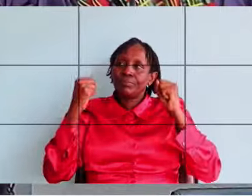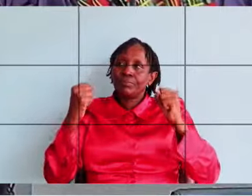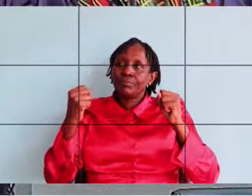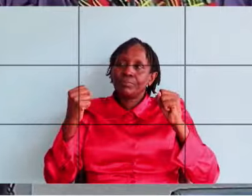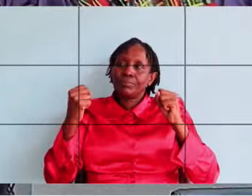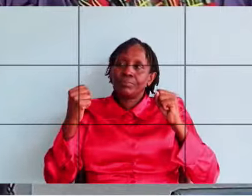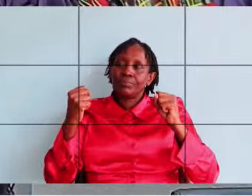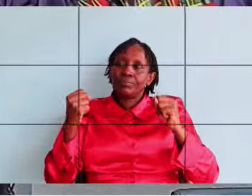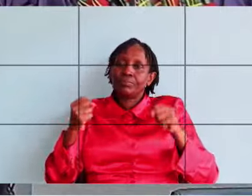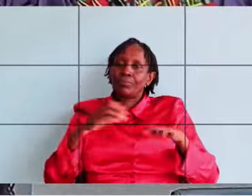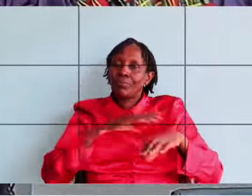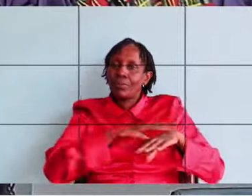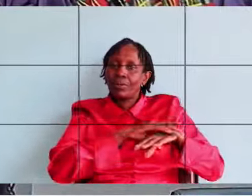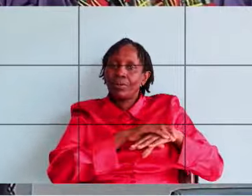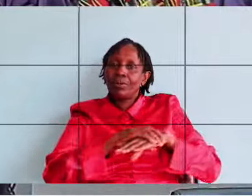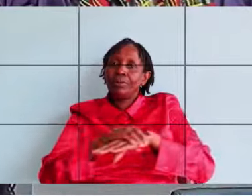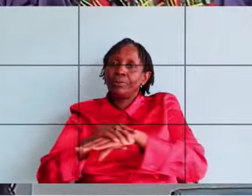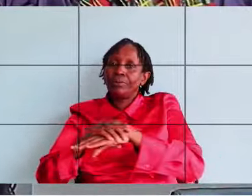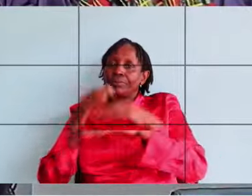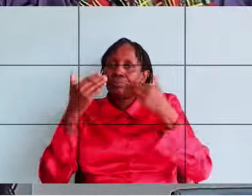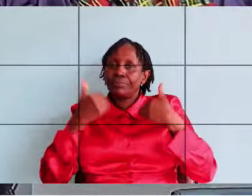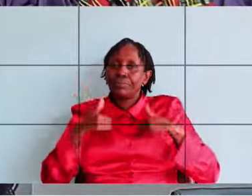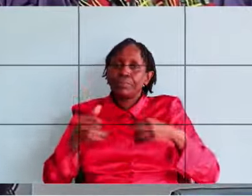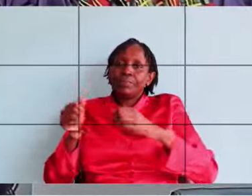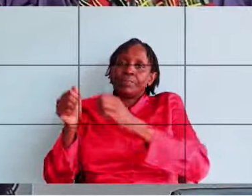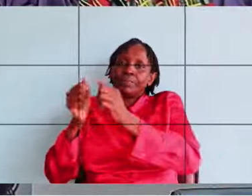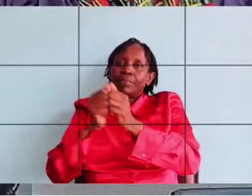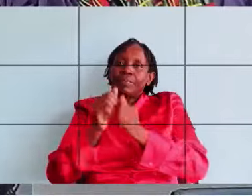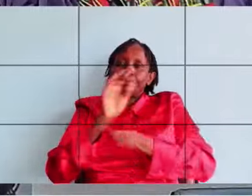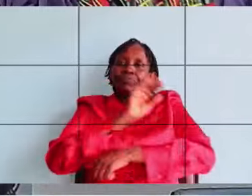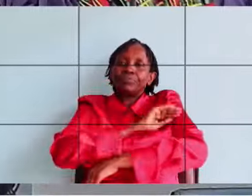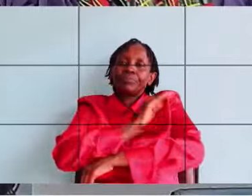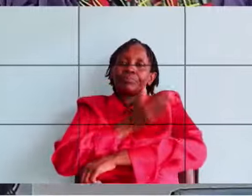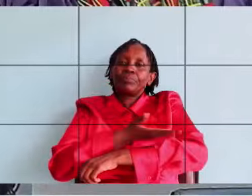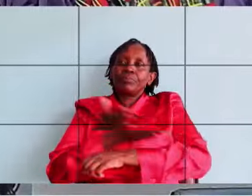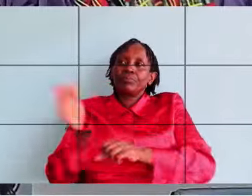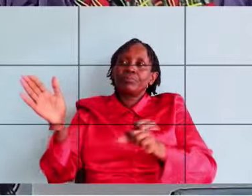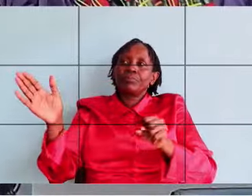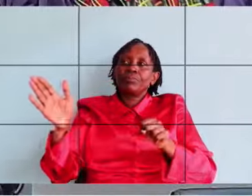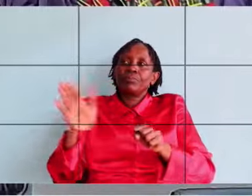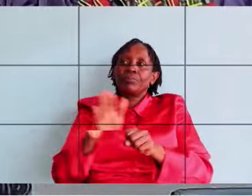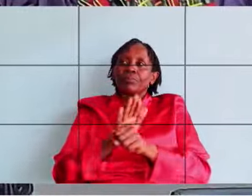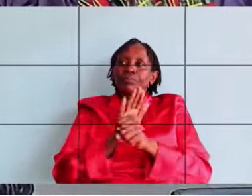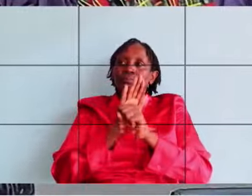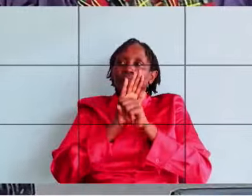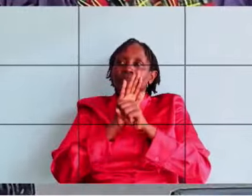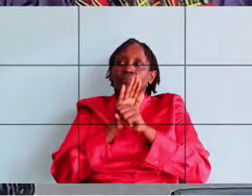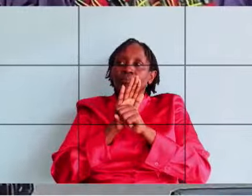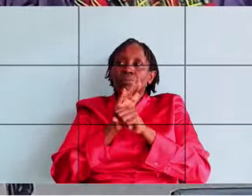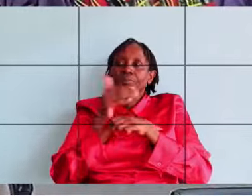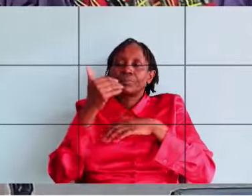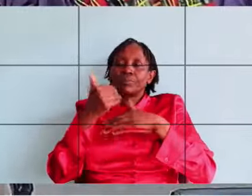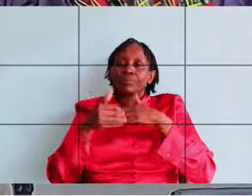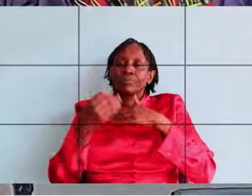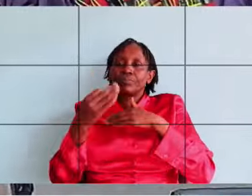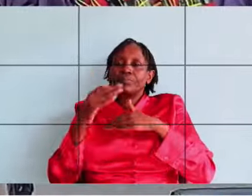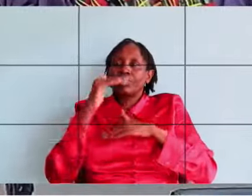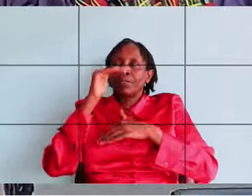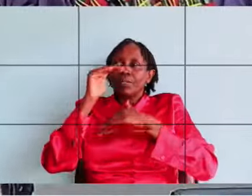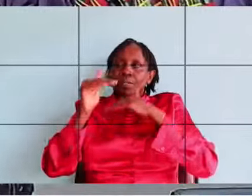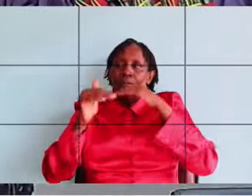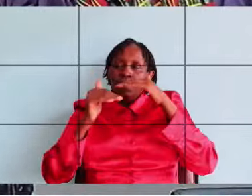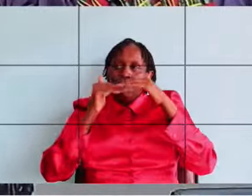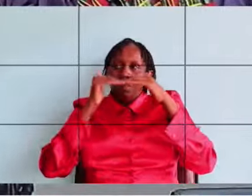me with your powerful hand. Bread